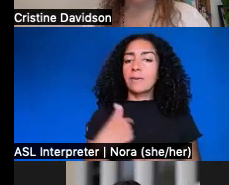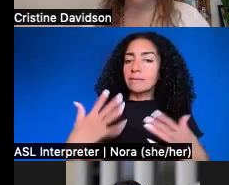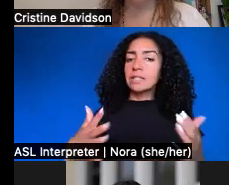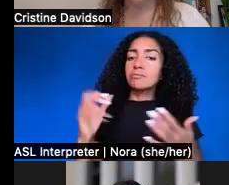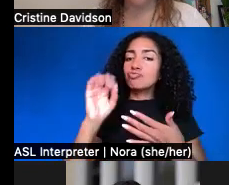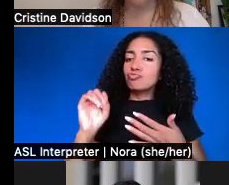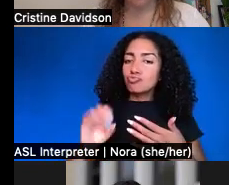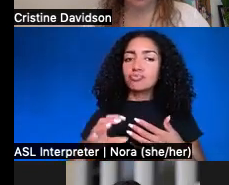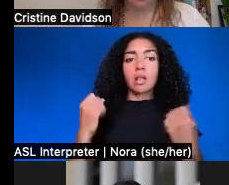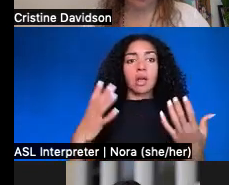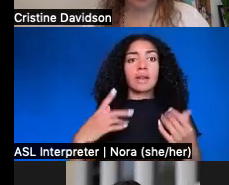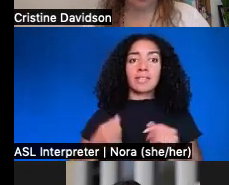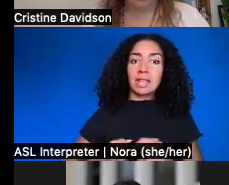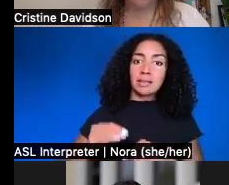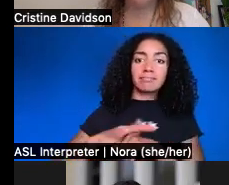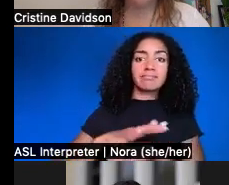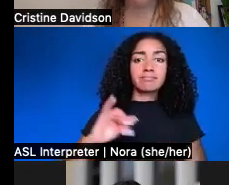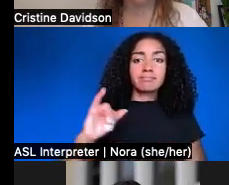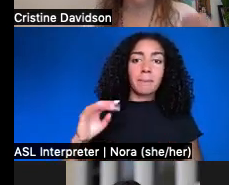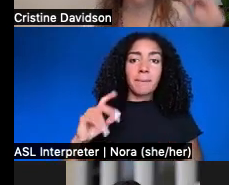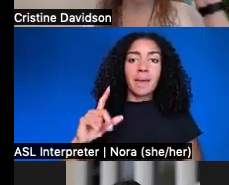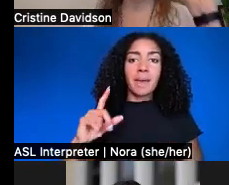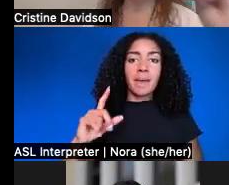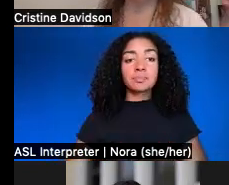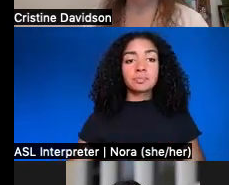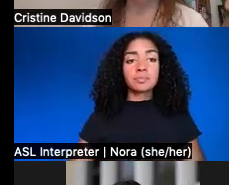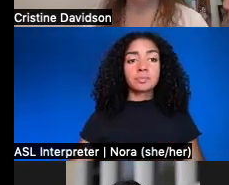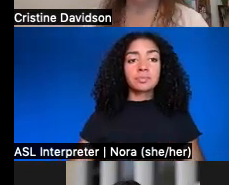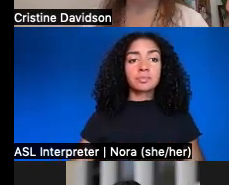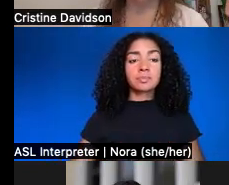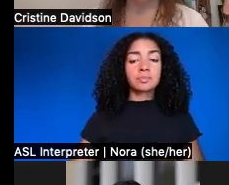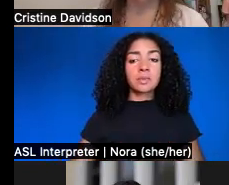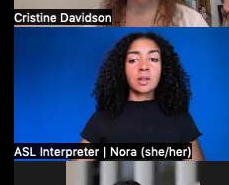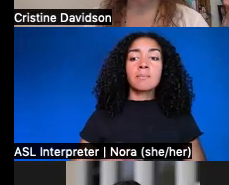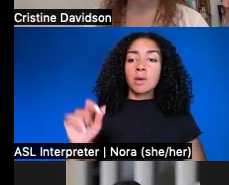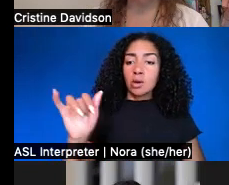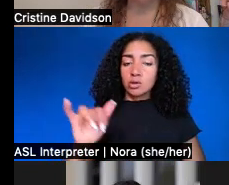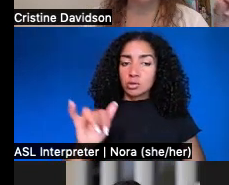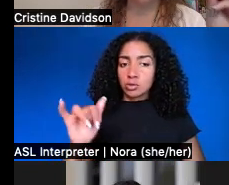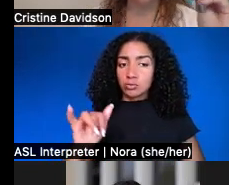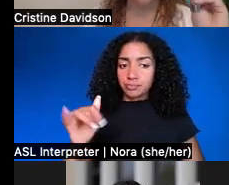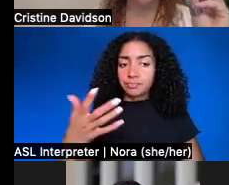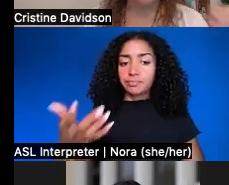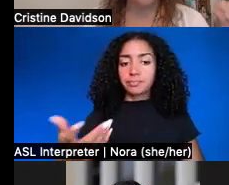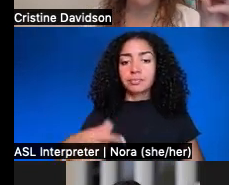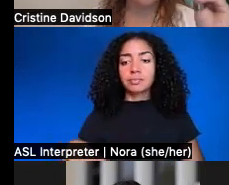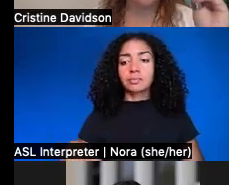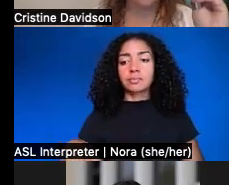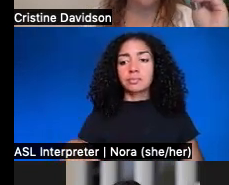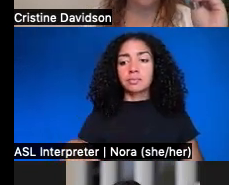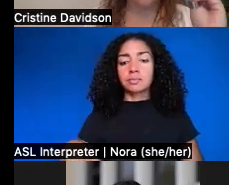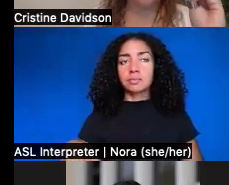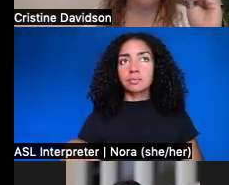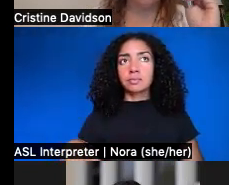But one thing we haven't talked about is it has, in addition to interrupting all of our sacred sites